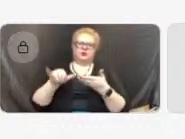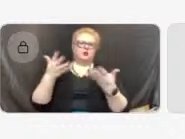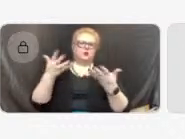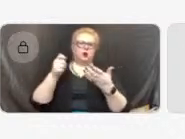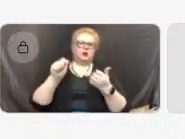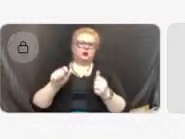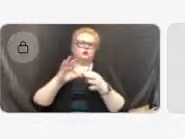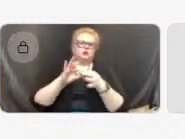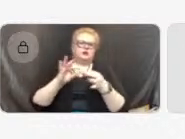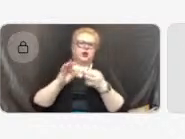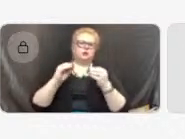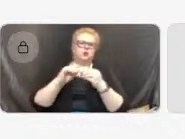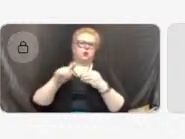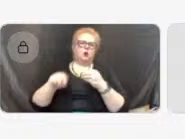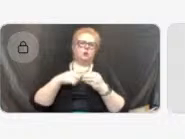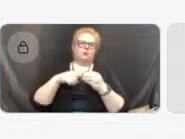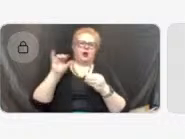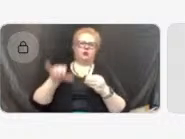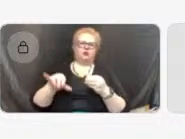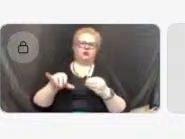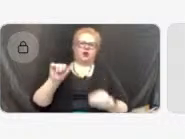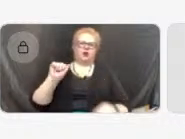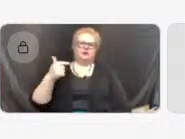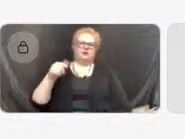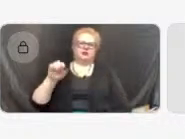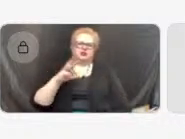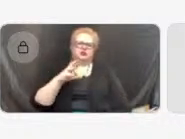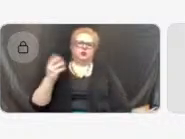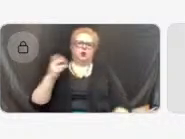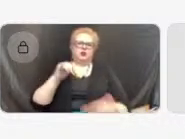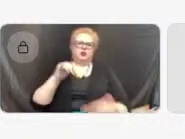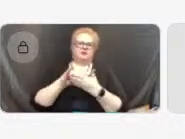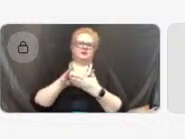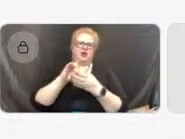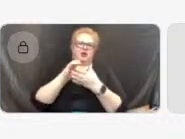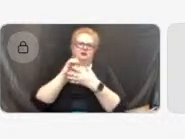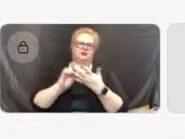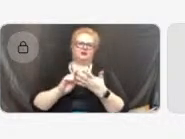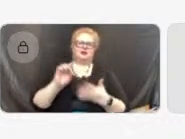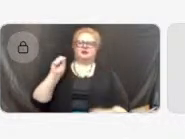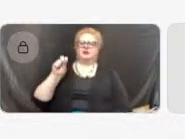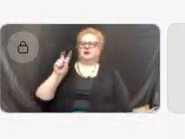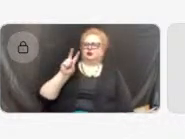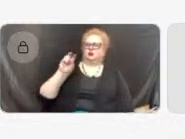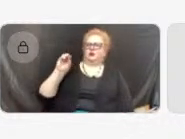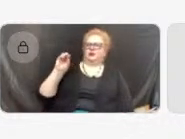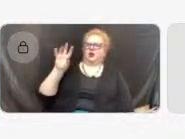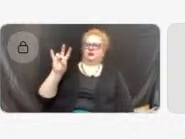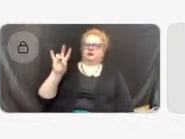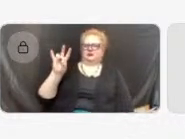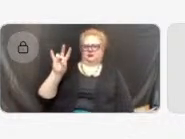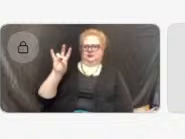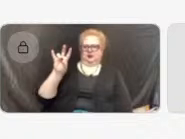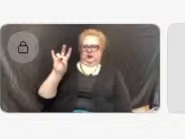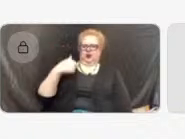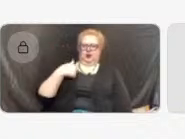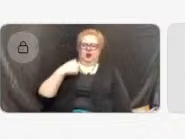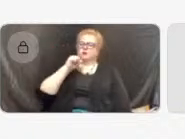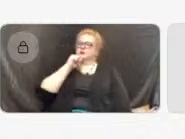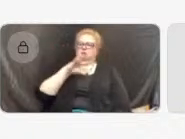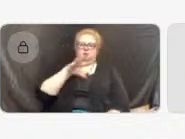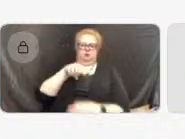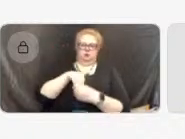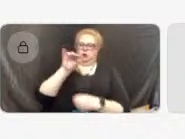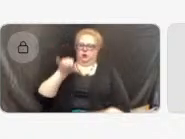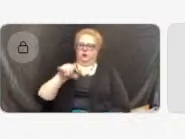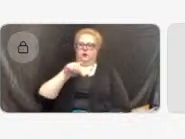What is that detail? I think that was in 2007. I was not a part of that,